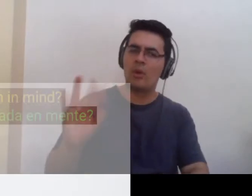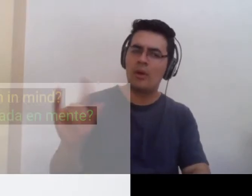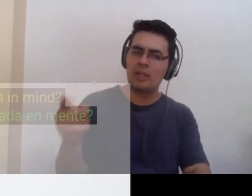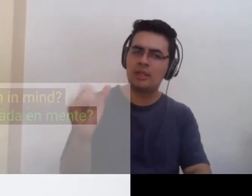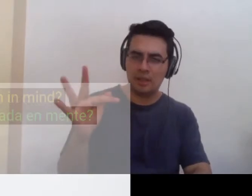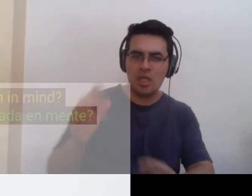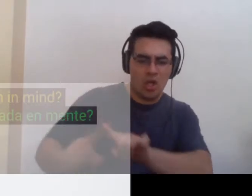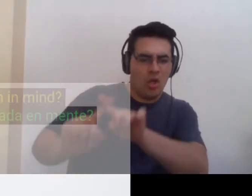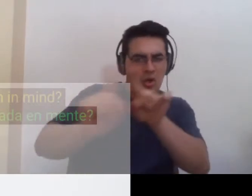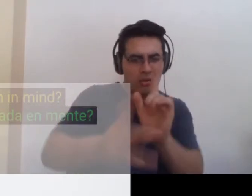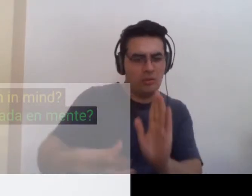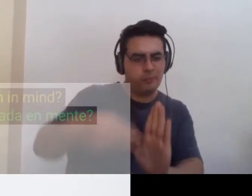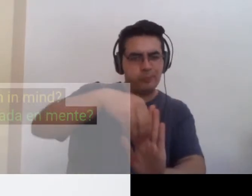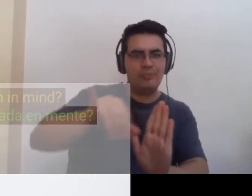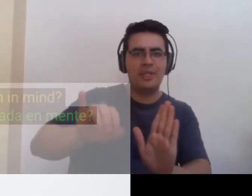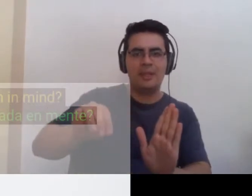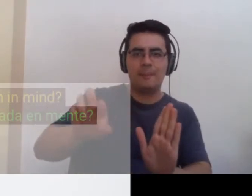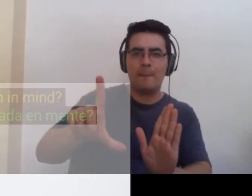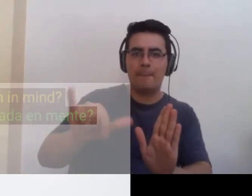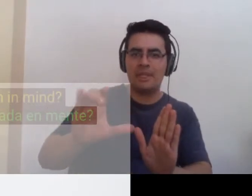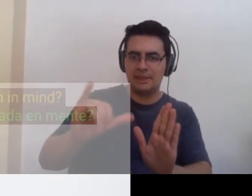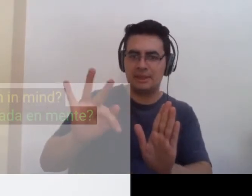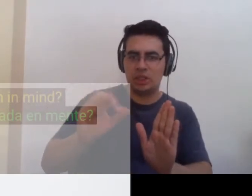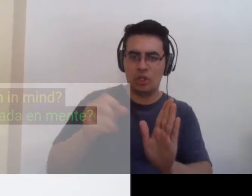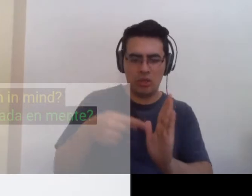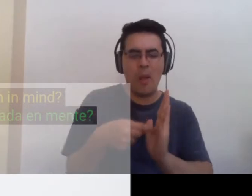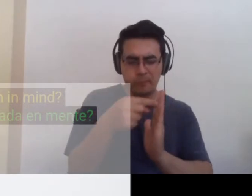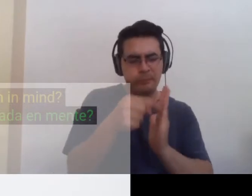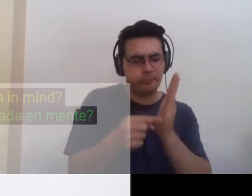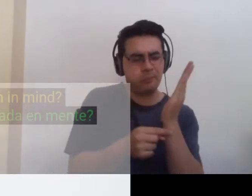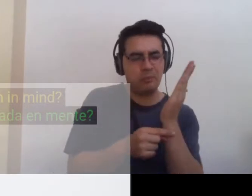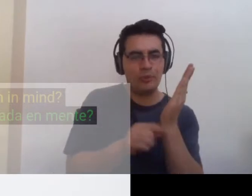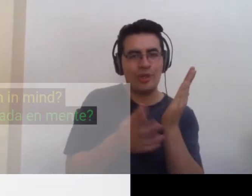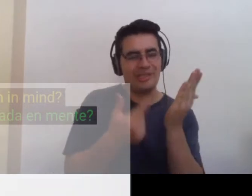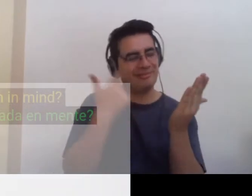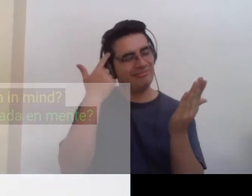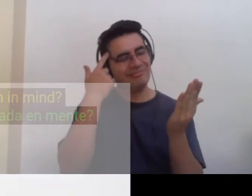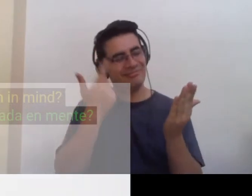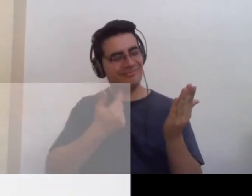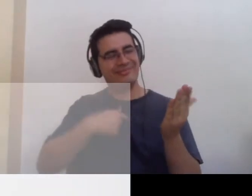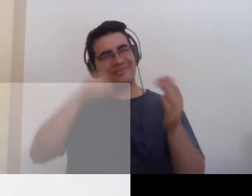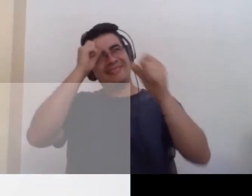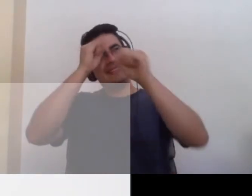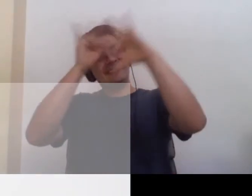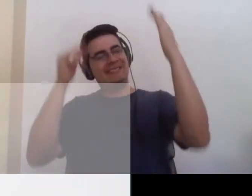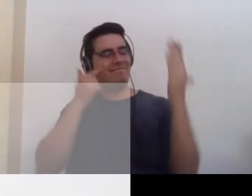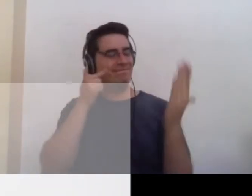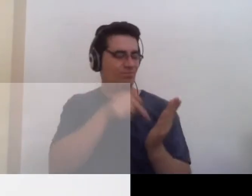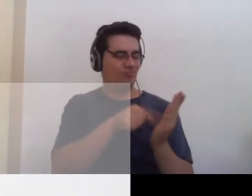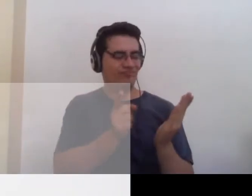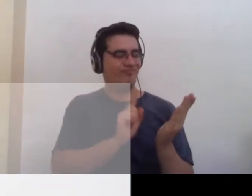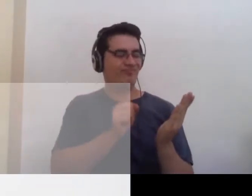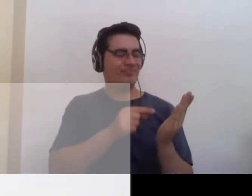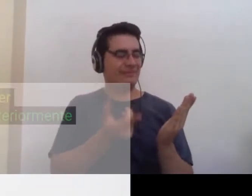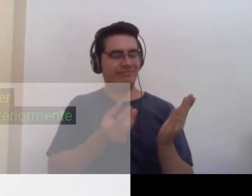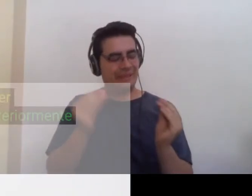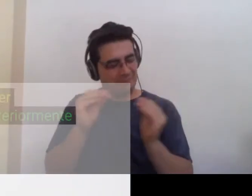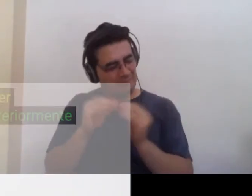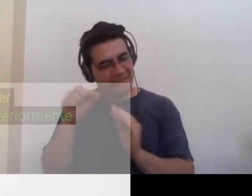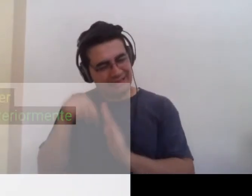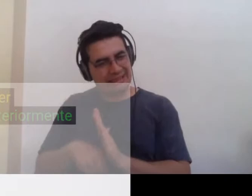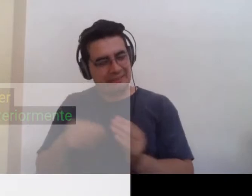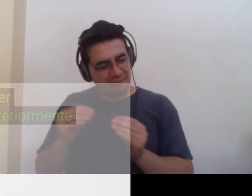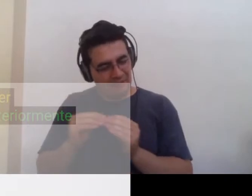do? Or we have a more complicated animation in mind? For example, let's say we want